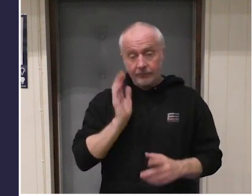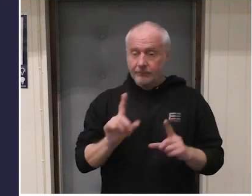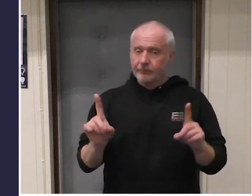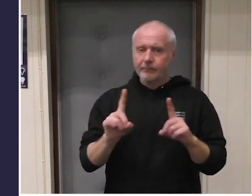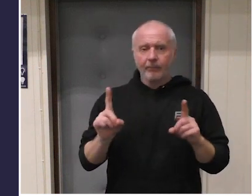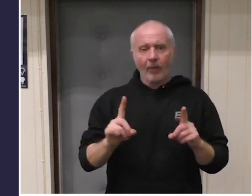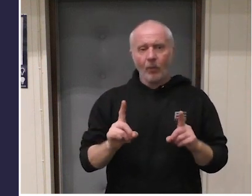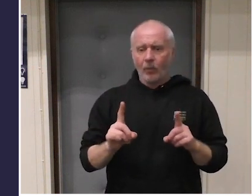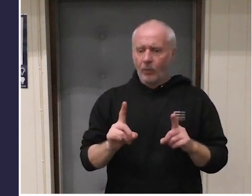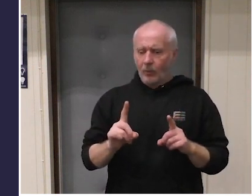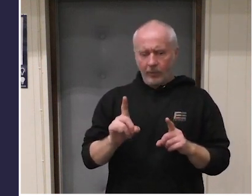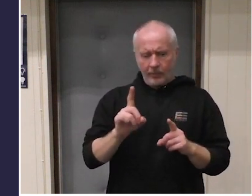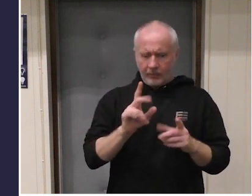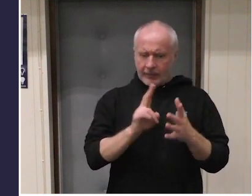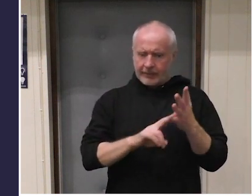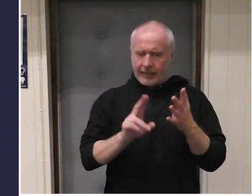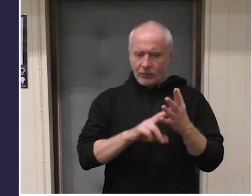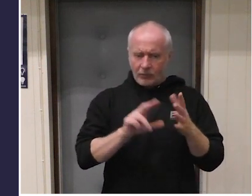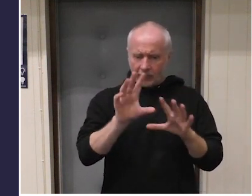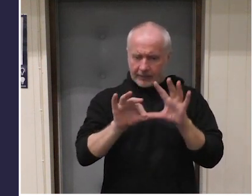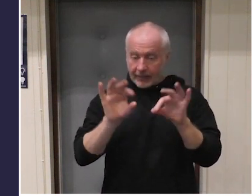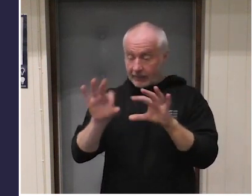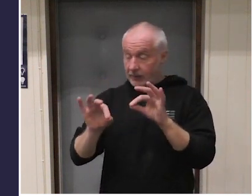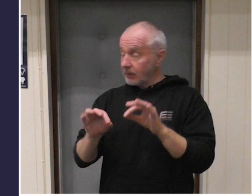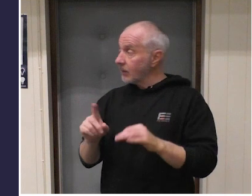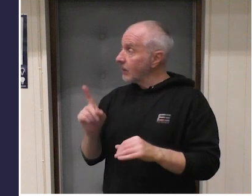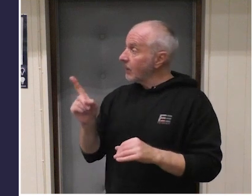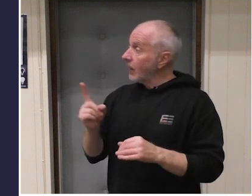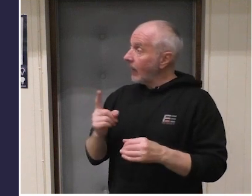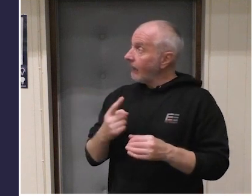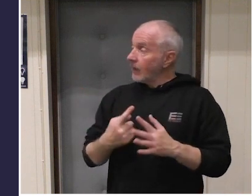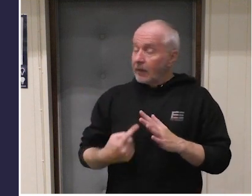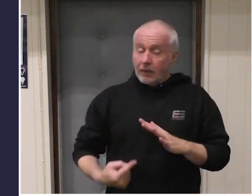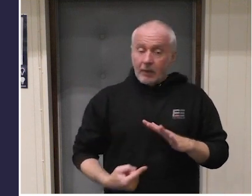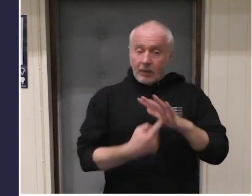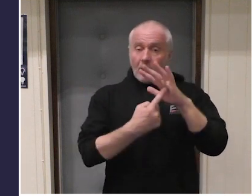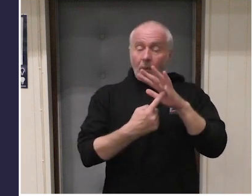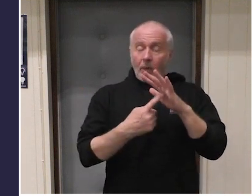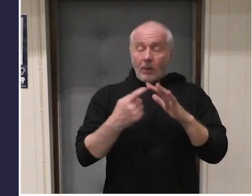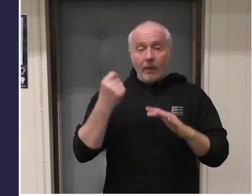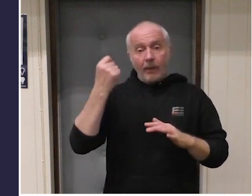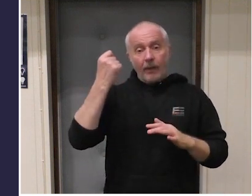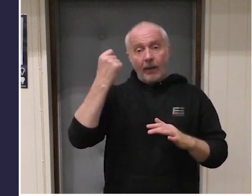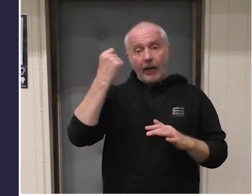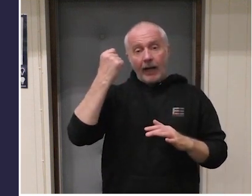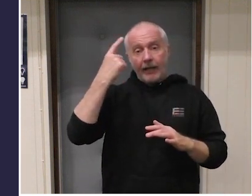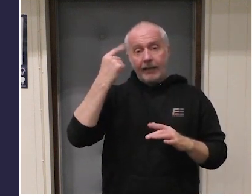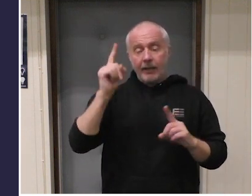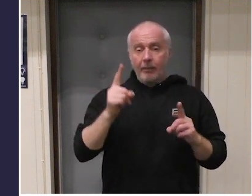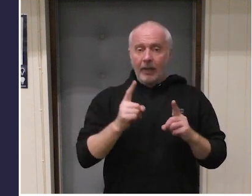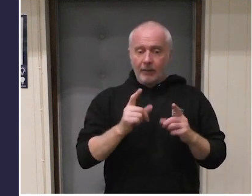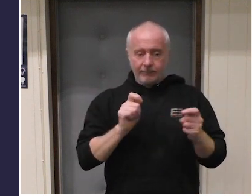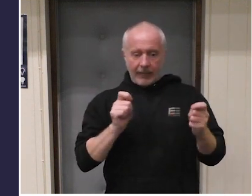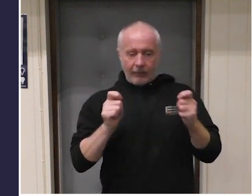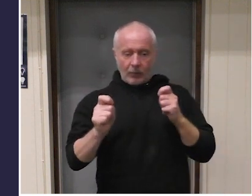So there's a very important idea in evolutionary biology, in evolutionary theory, which you probably don't really hear about. And so one